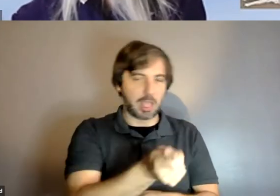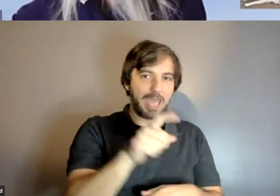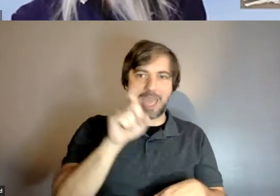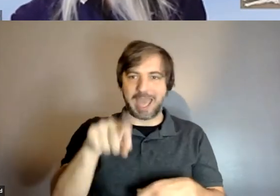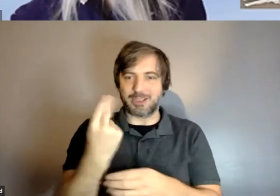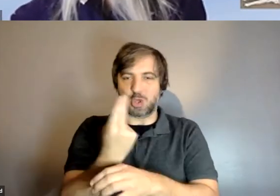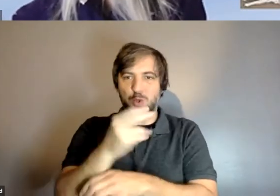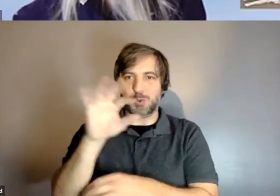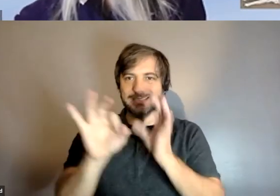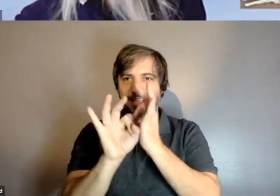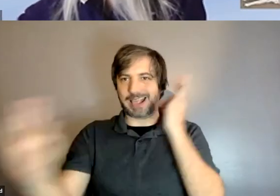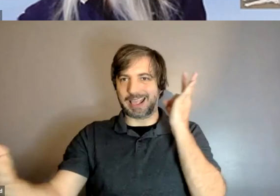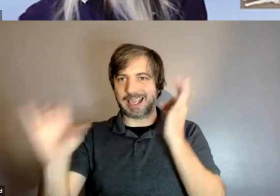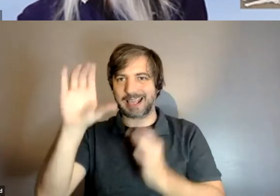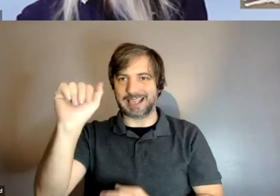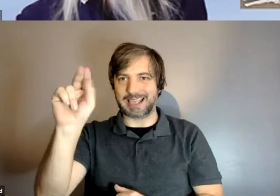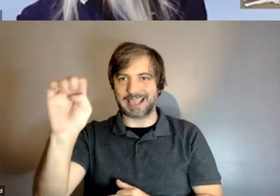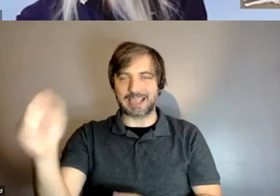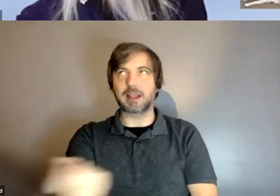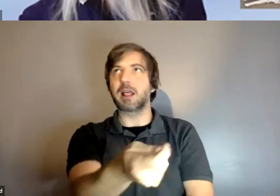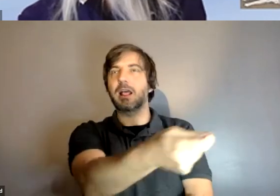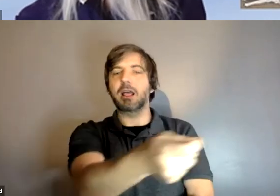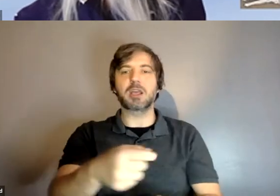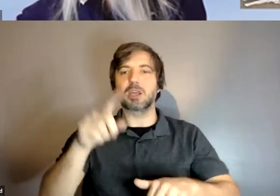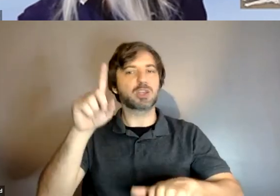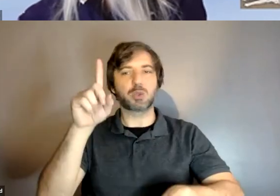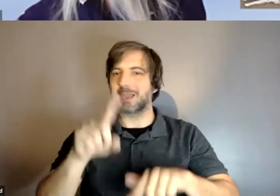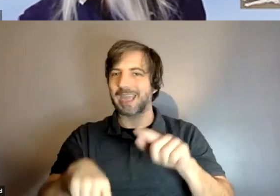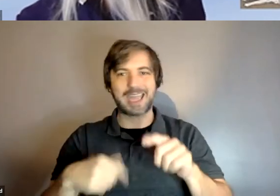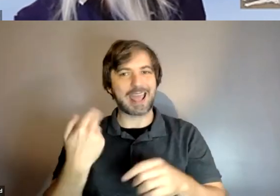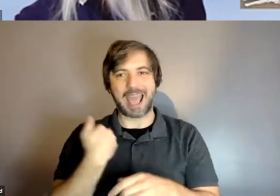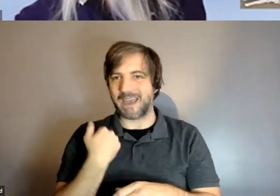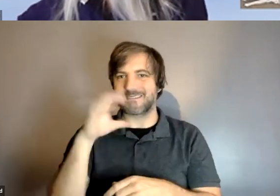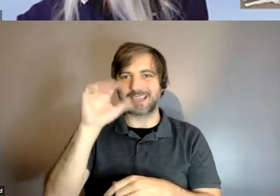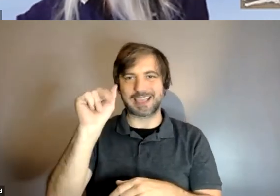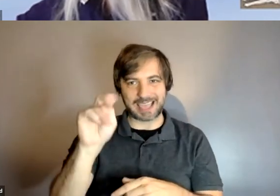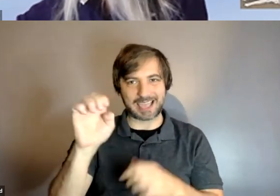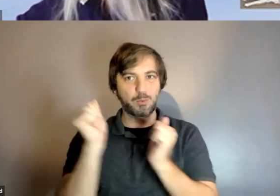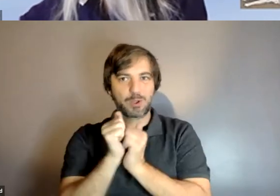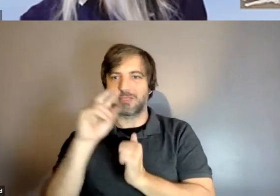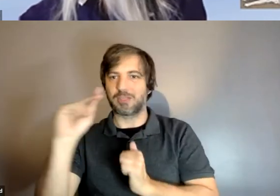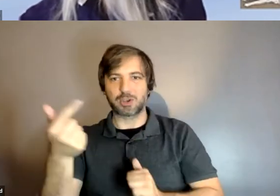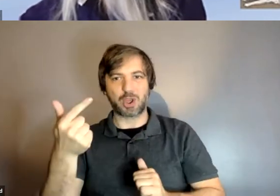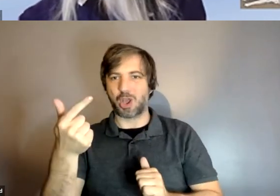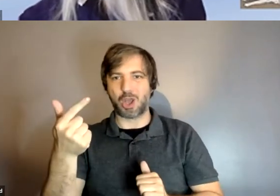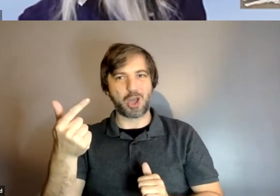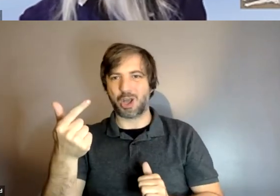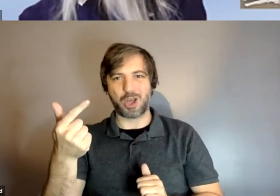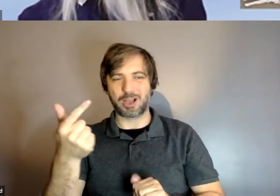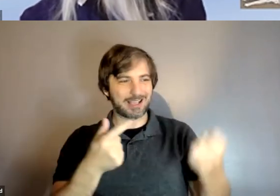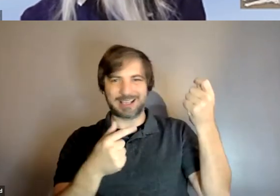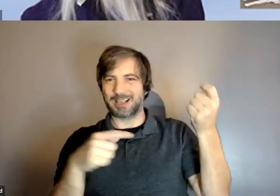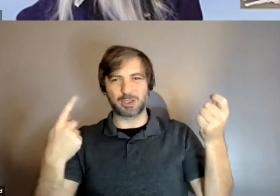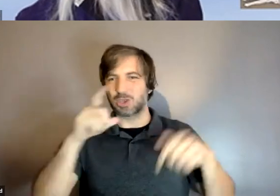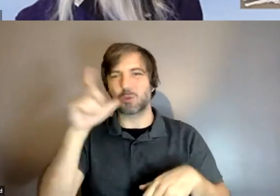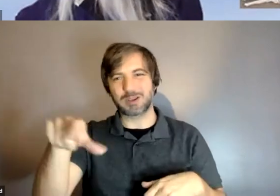thumb is that you either choose one or the other you can't just work a dog and use a cane right that can be very confusing and that kind of defeats the purpose of using a dog so you have